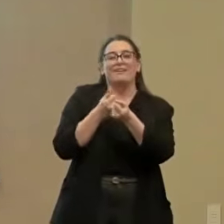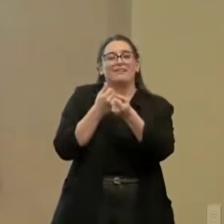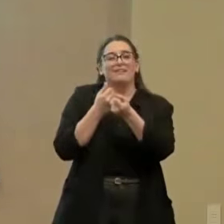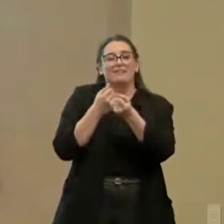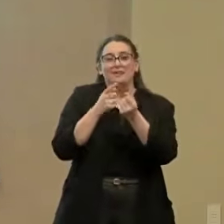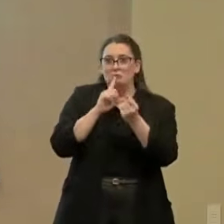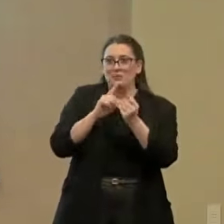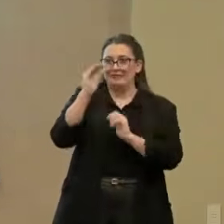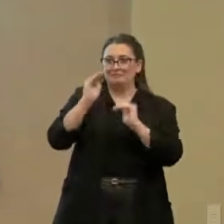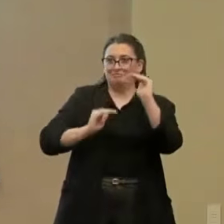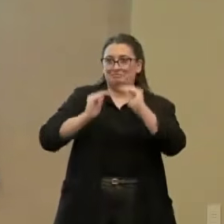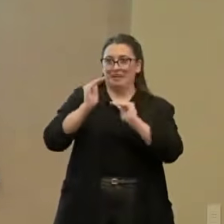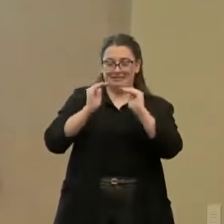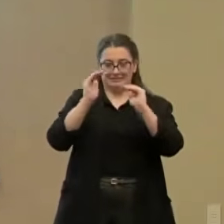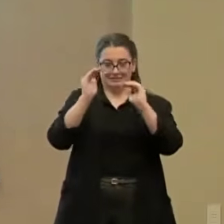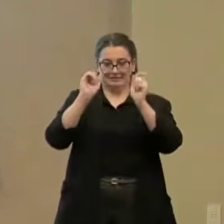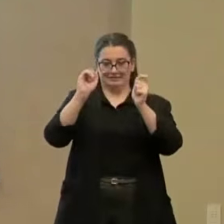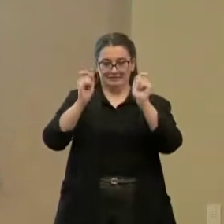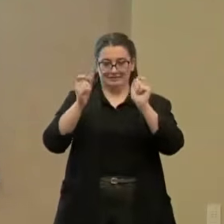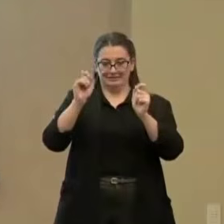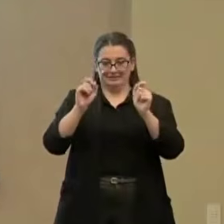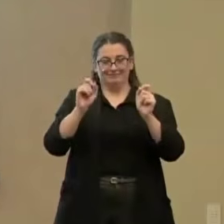finding that balance. It's a really